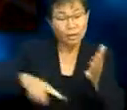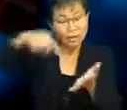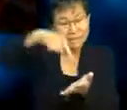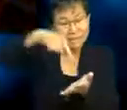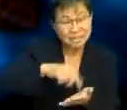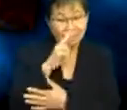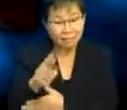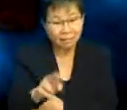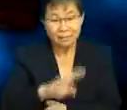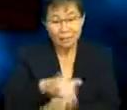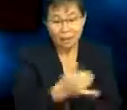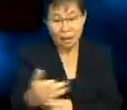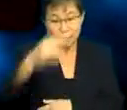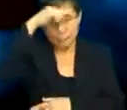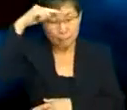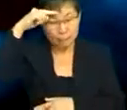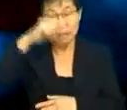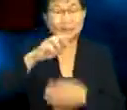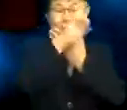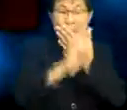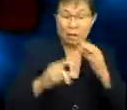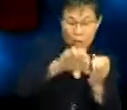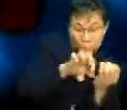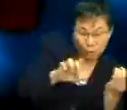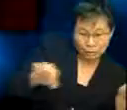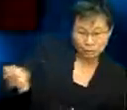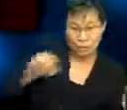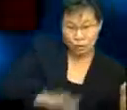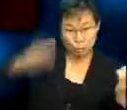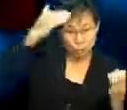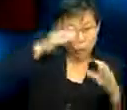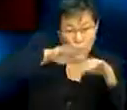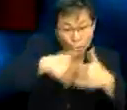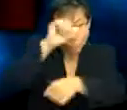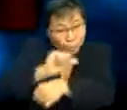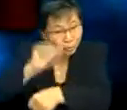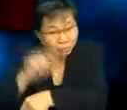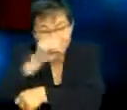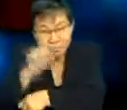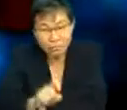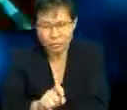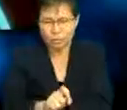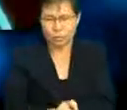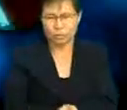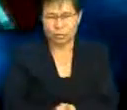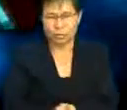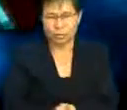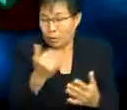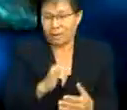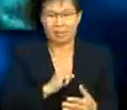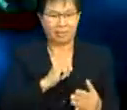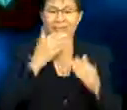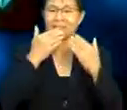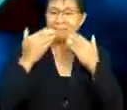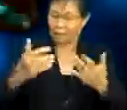Do you know what these are? They are blood vessels. And do you know how they work?